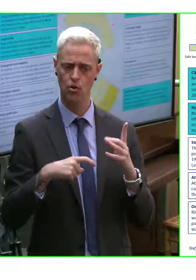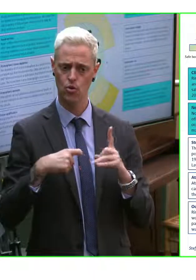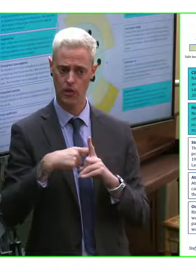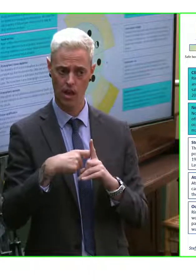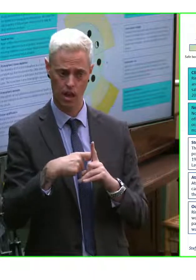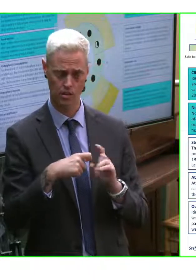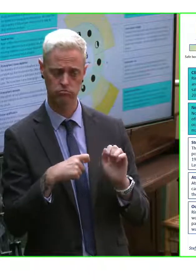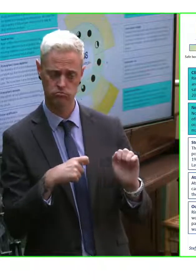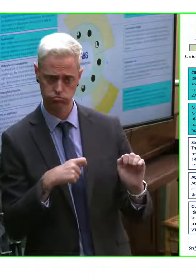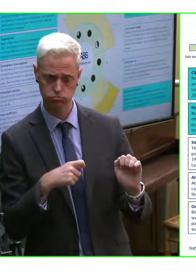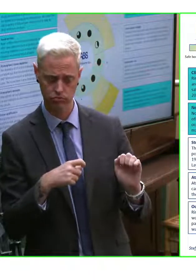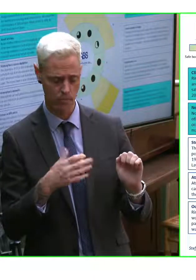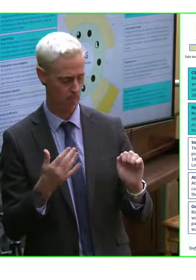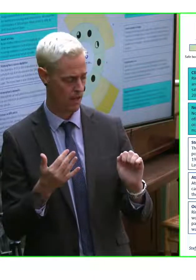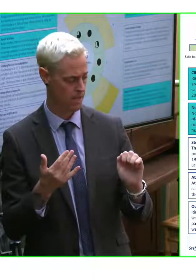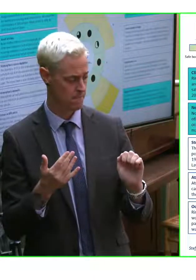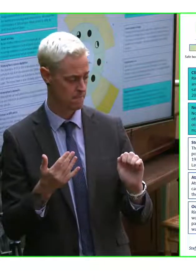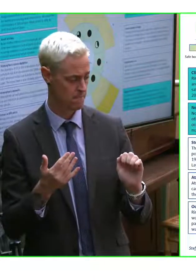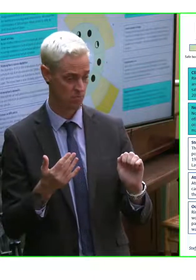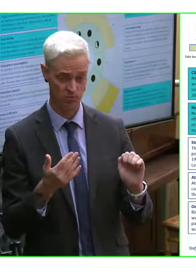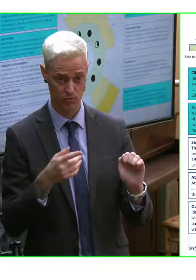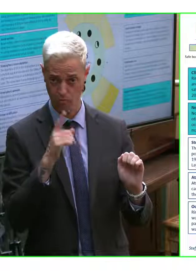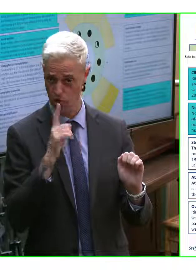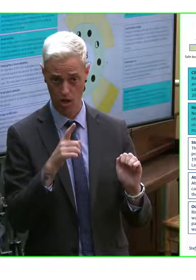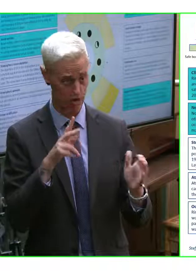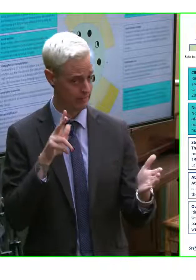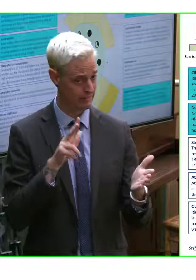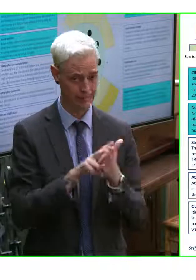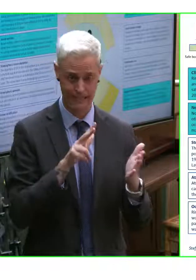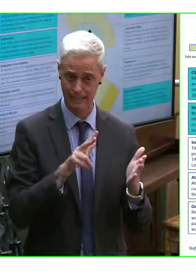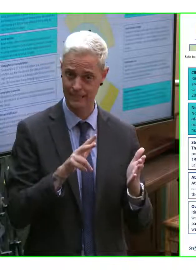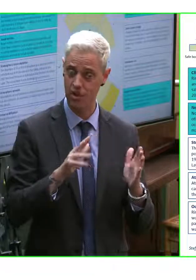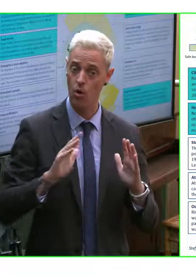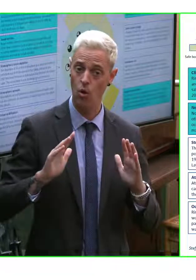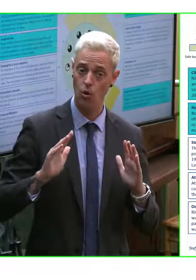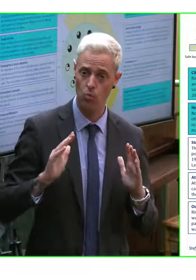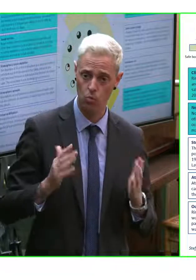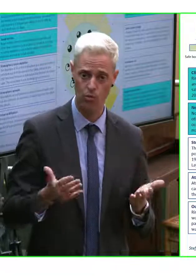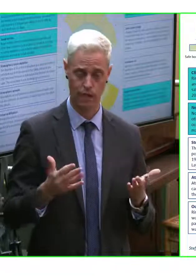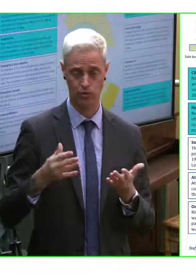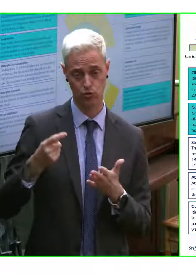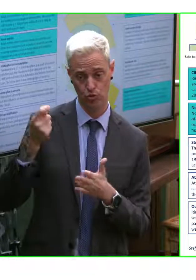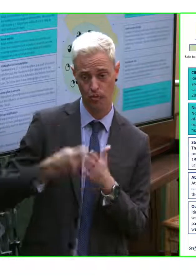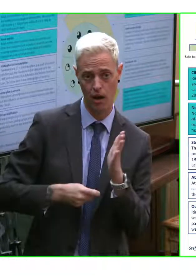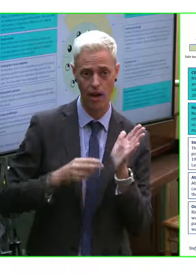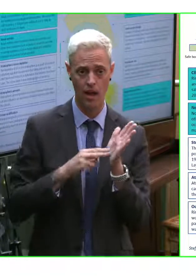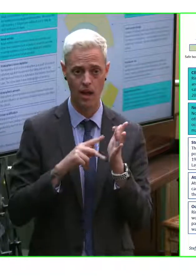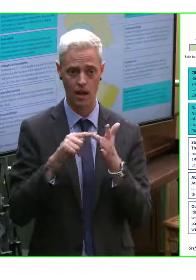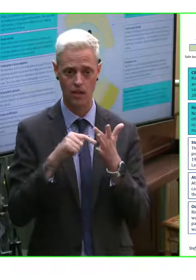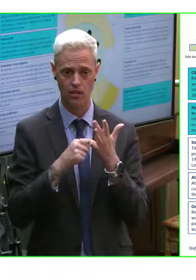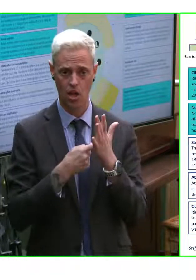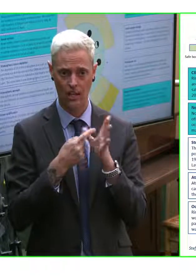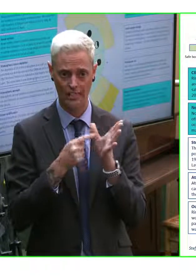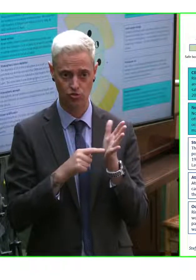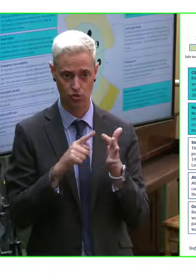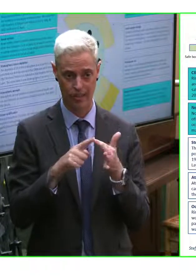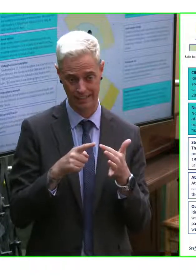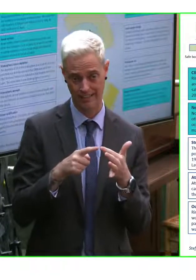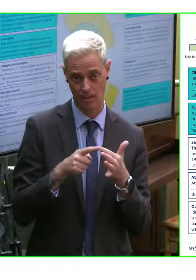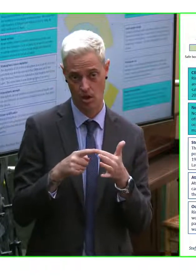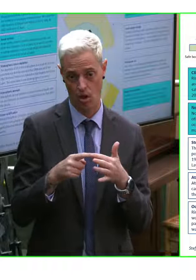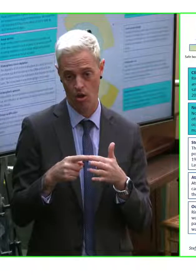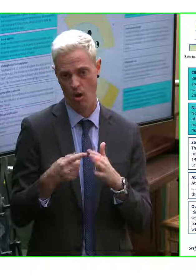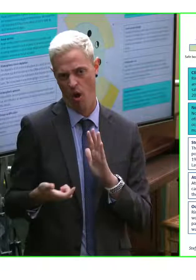today, you will not get planning consent unless you're buying nitrate offsets. Okay? We have